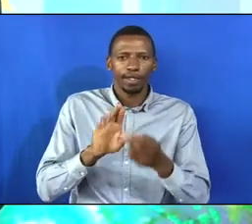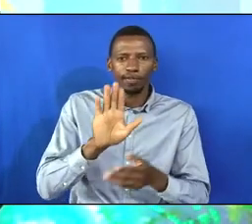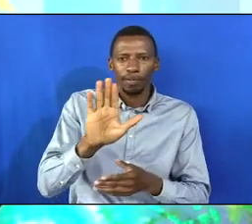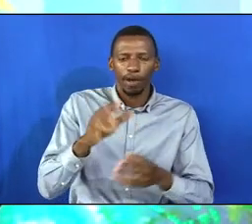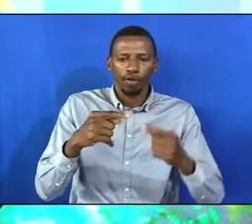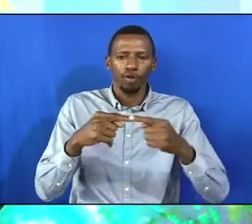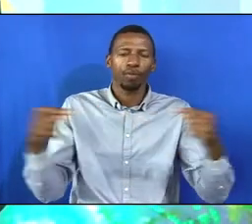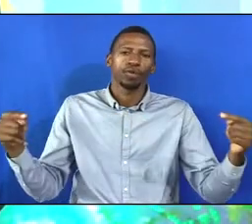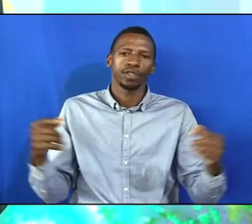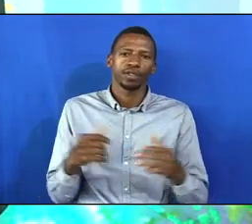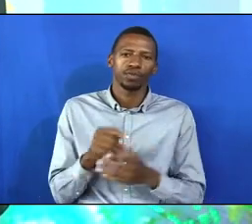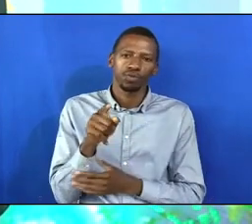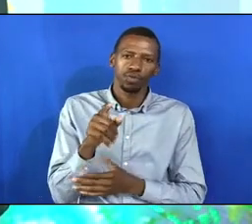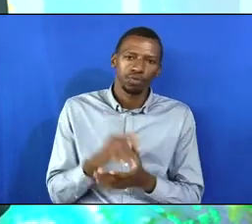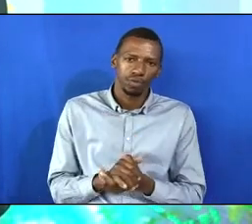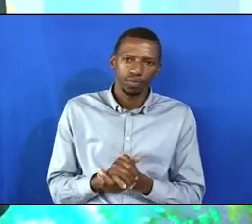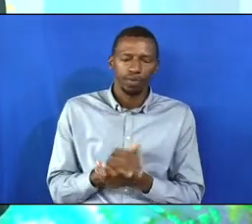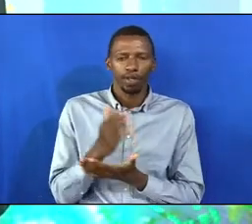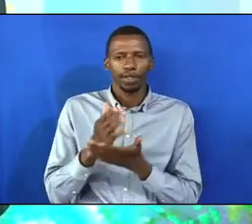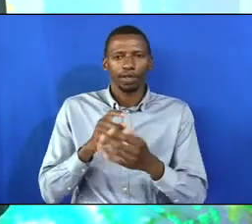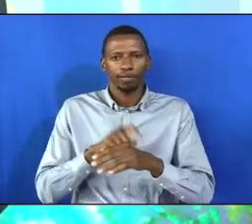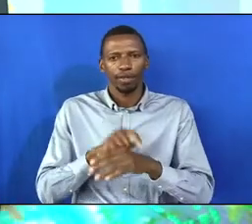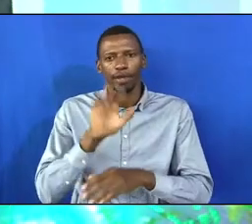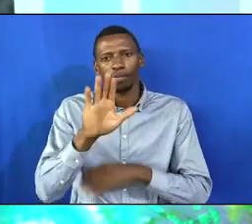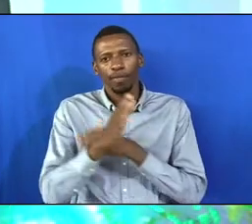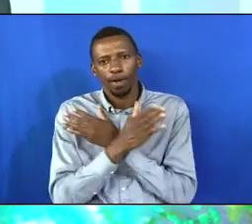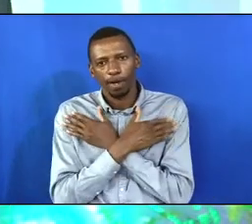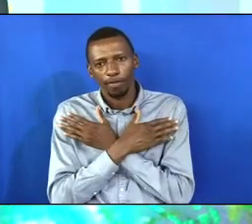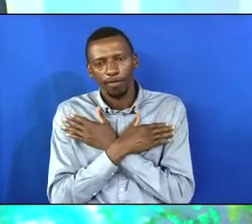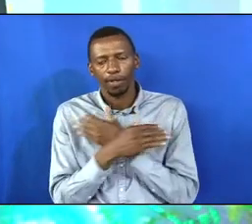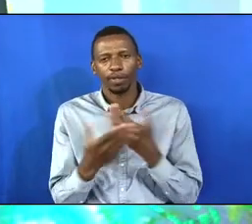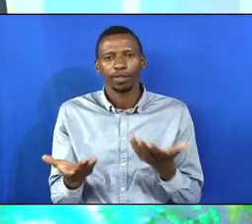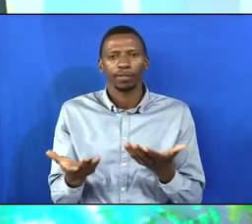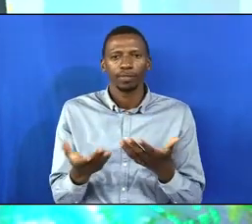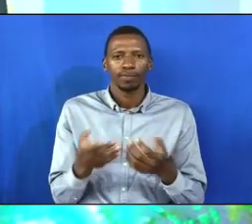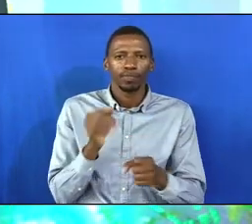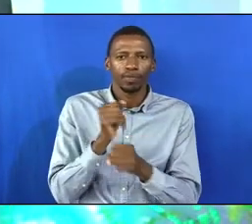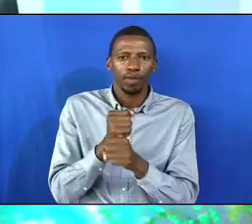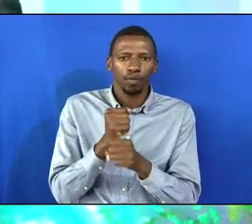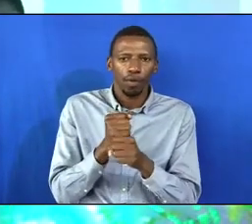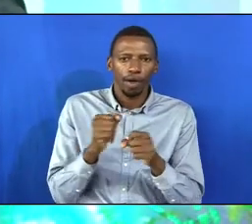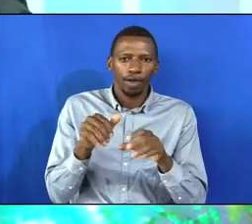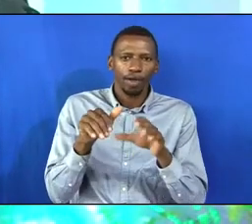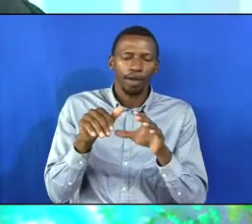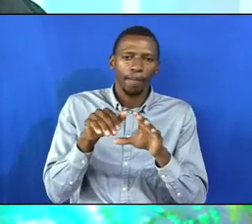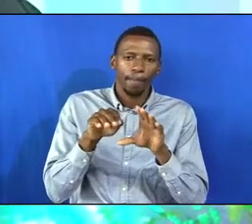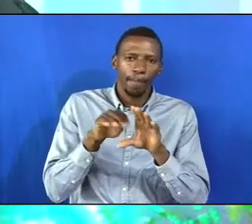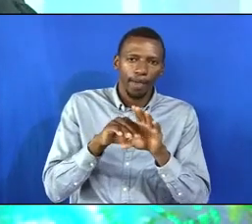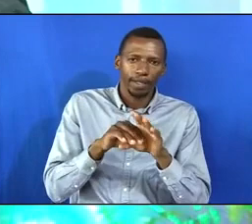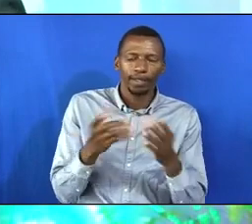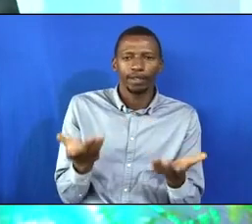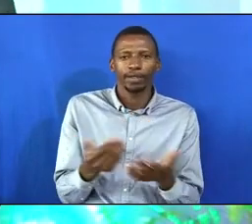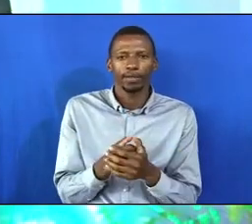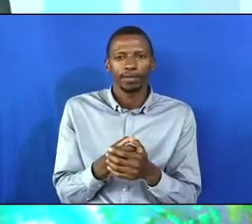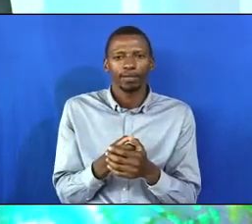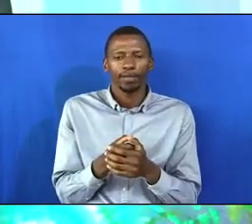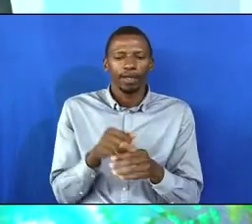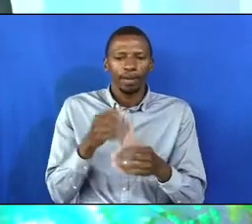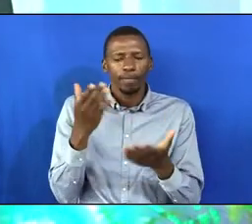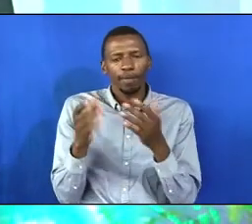Sometimes it is from the peers, your group, your associates. Even when you are doing a good